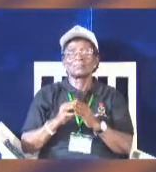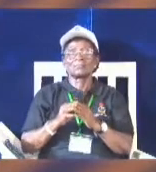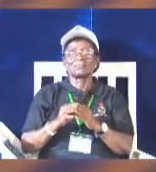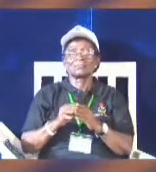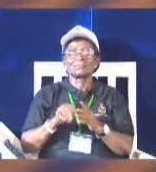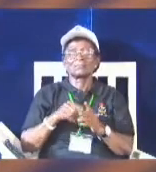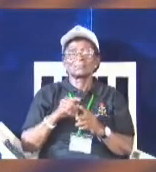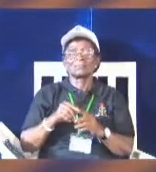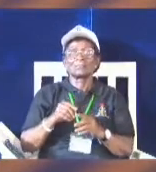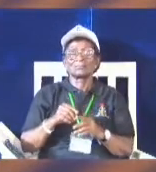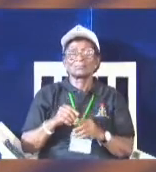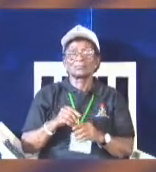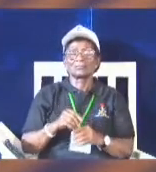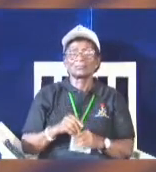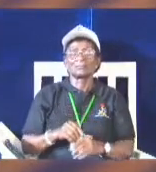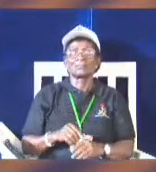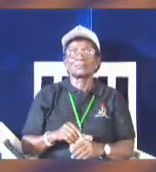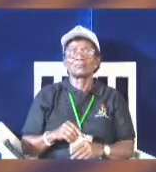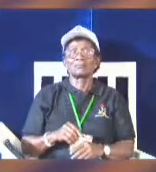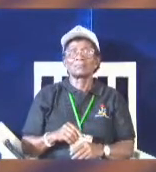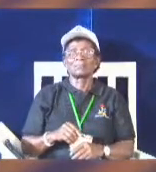When he arrived there,